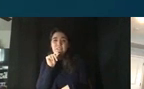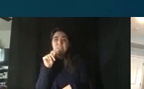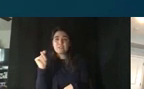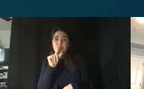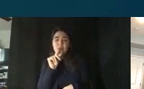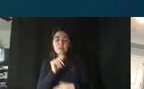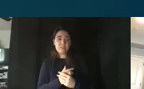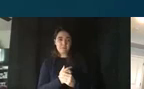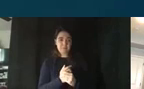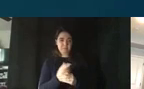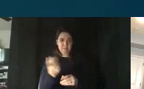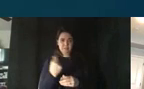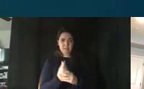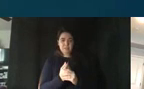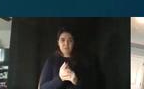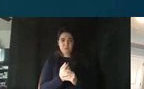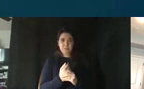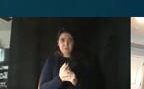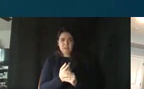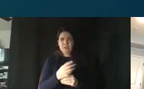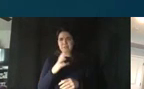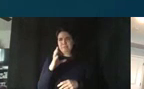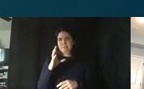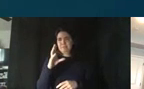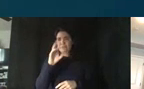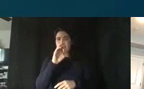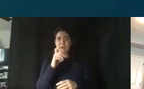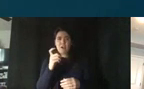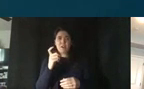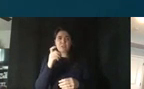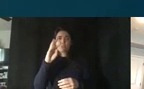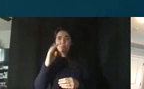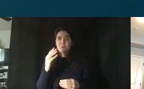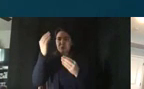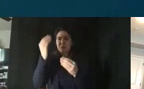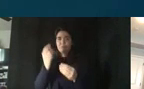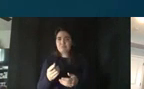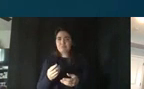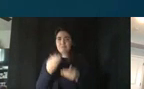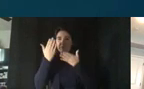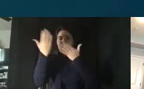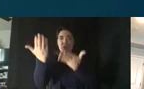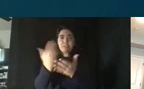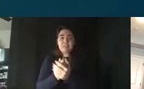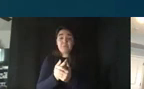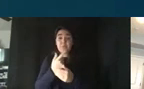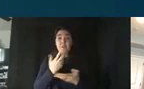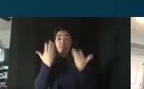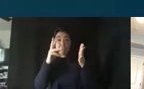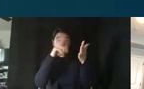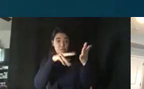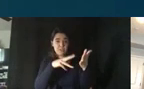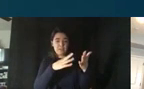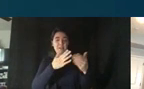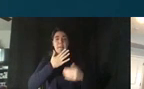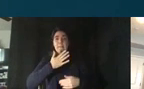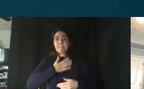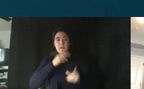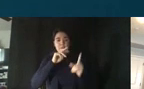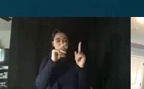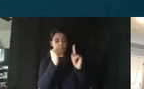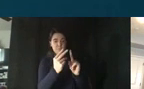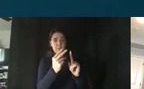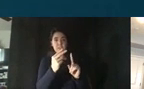Dana Perino, Fox News, suggested it. I just read your book. My view on refugees has changed. That